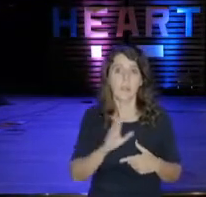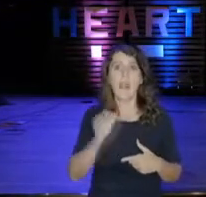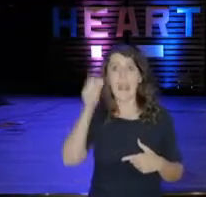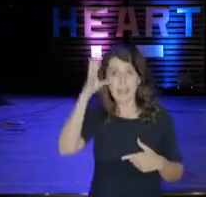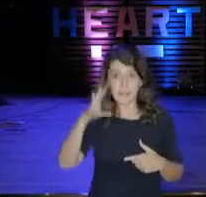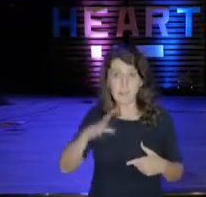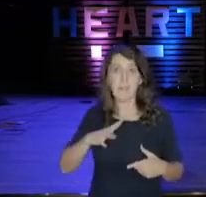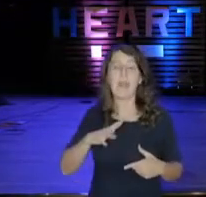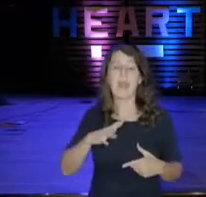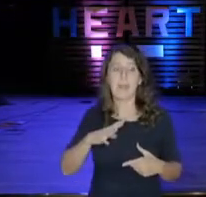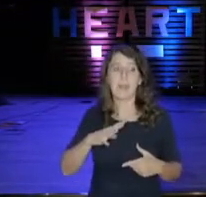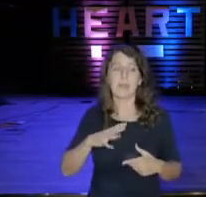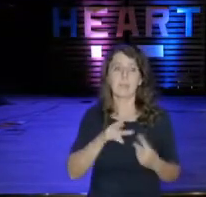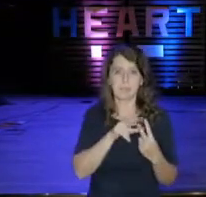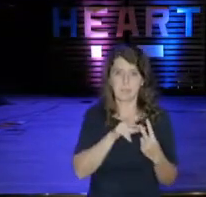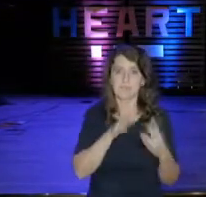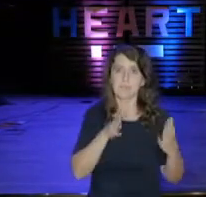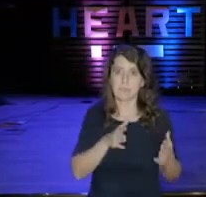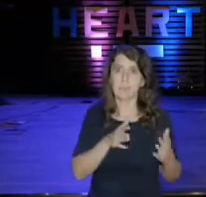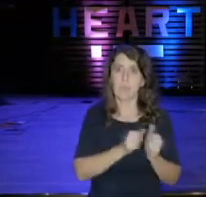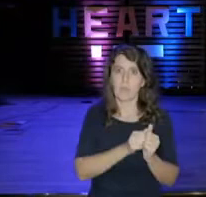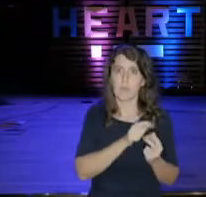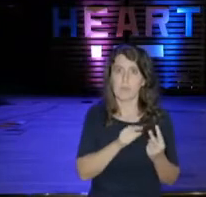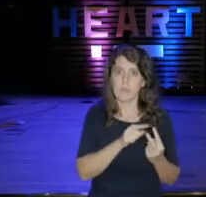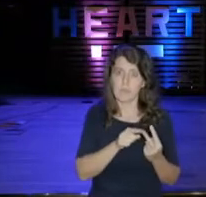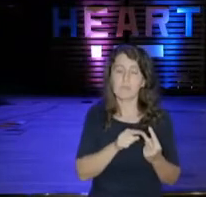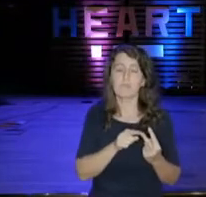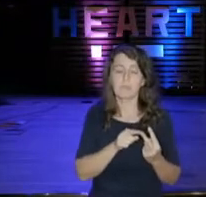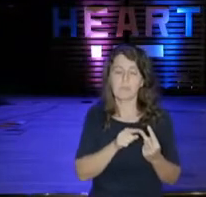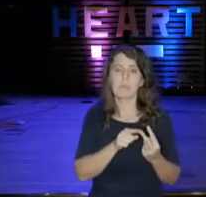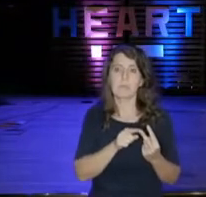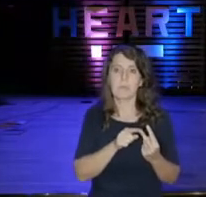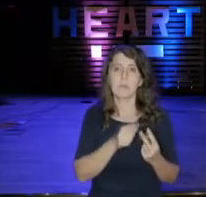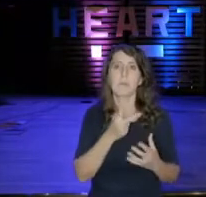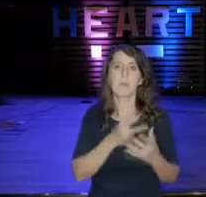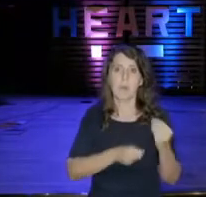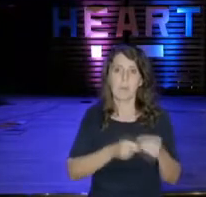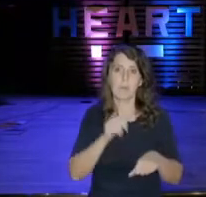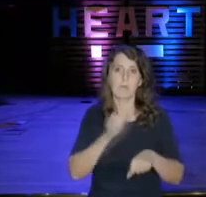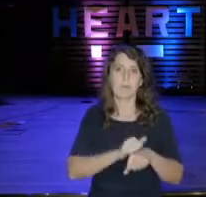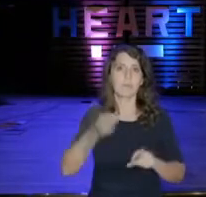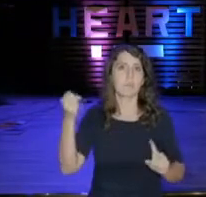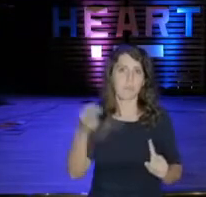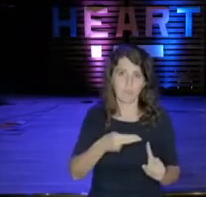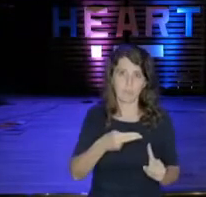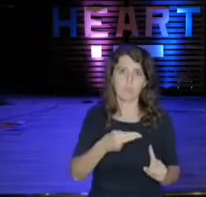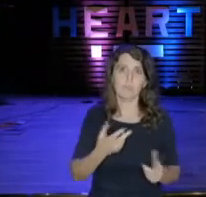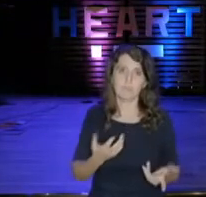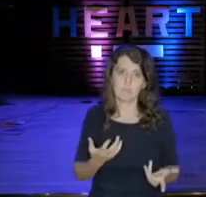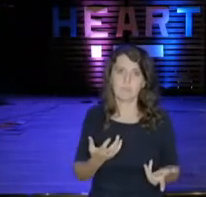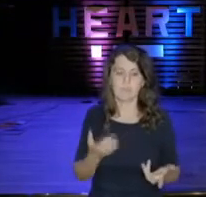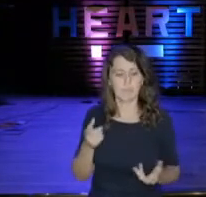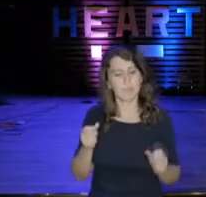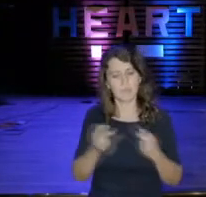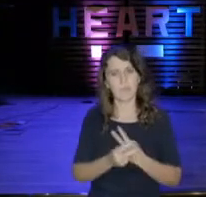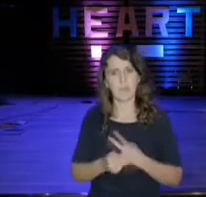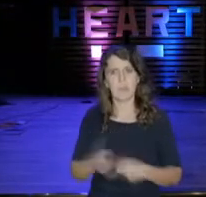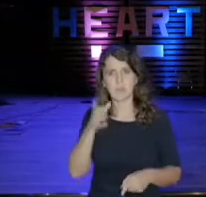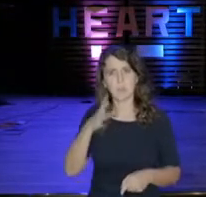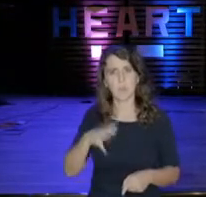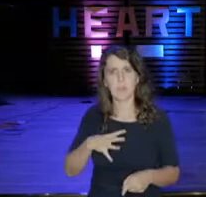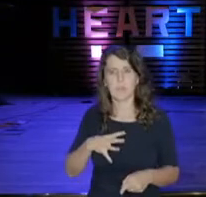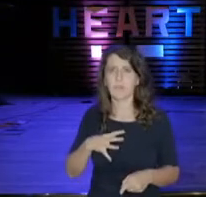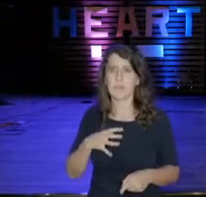man that she was cheating on with, both the man and the woman, are to be stoned. So you can deduce that this woman was